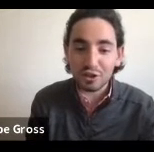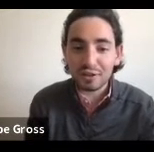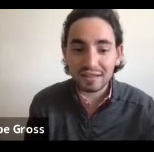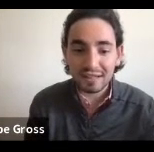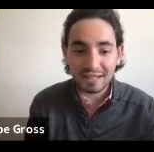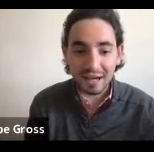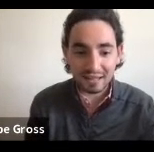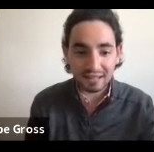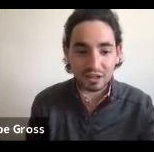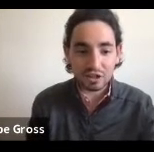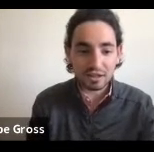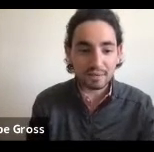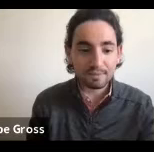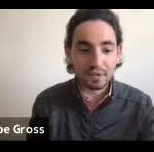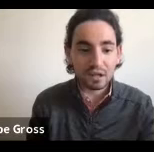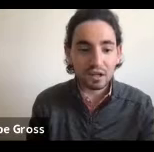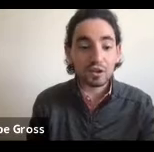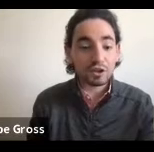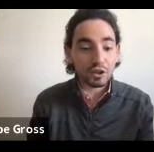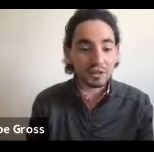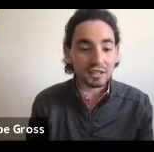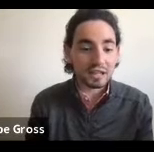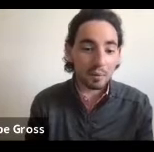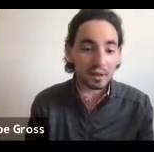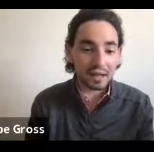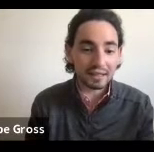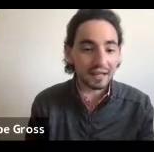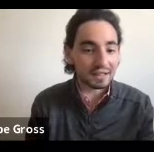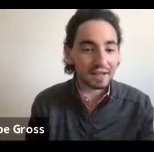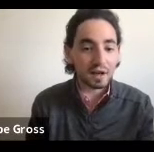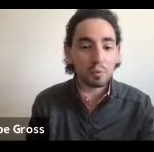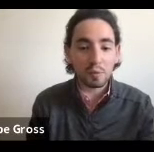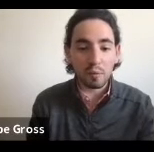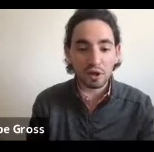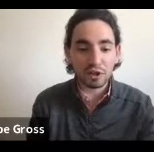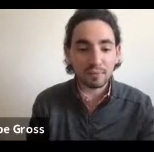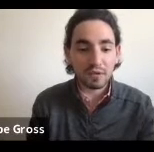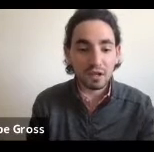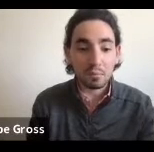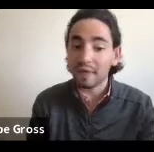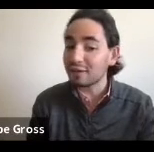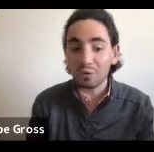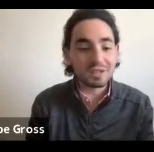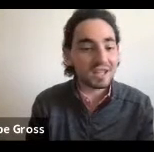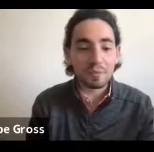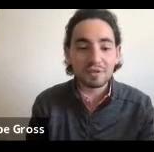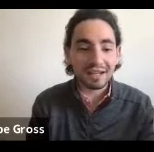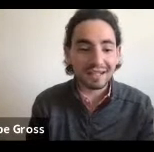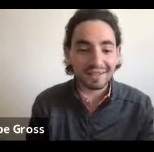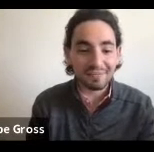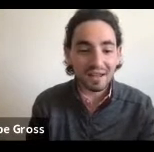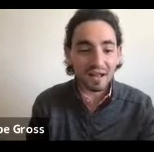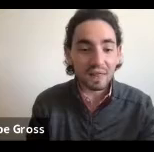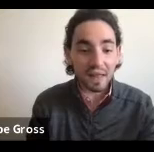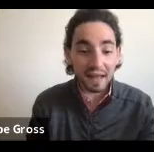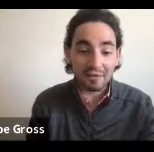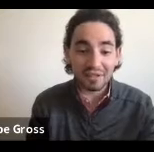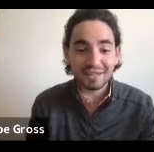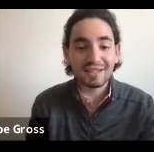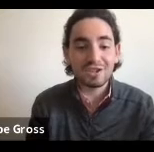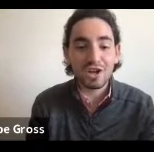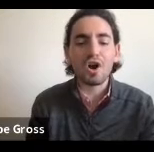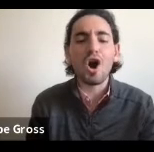Playtime is over, children, sign the teachers. The children stop playing and line up with a partner, but they don't stop